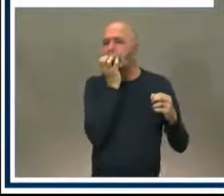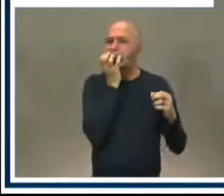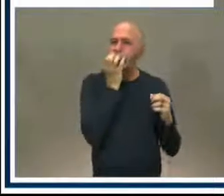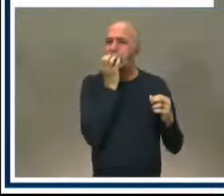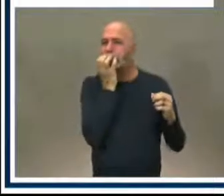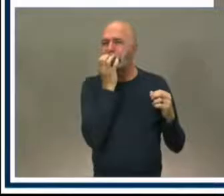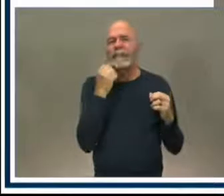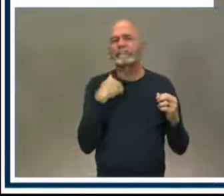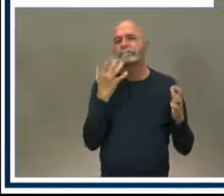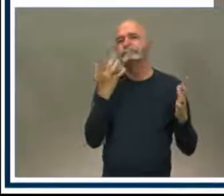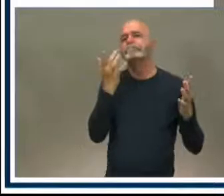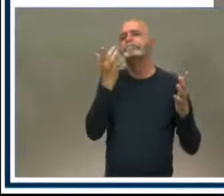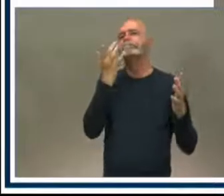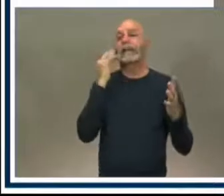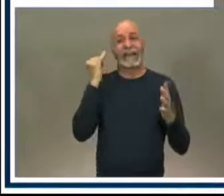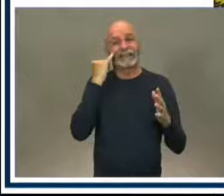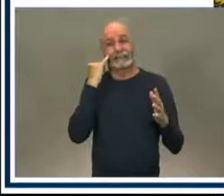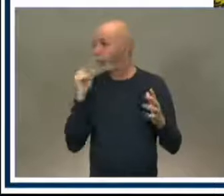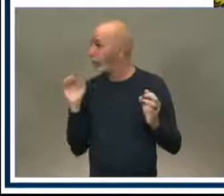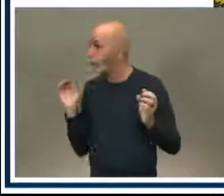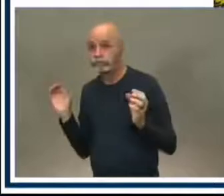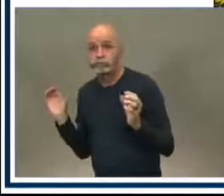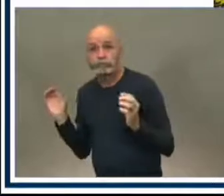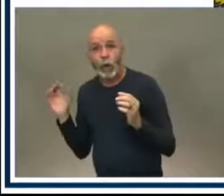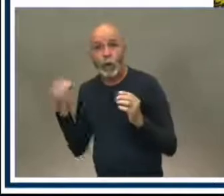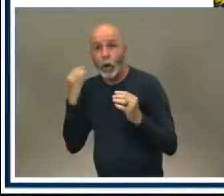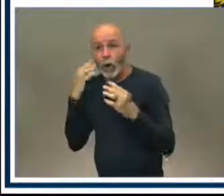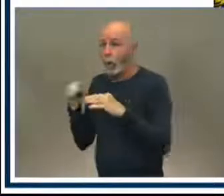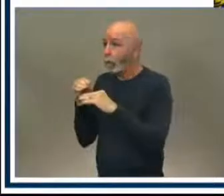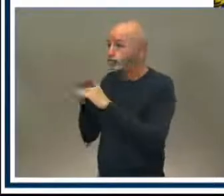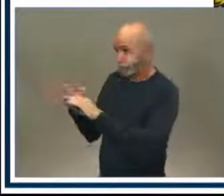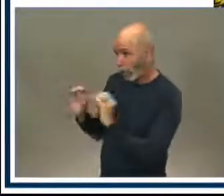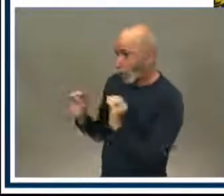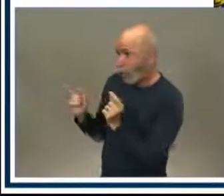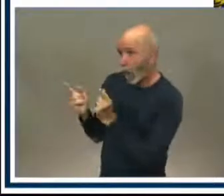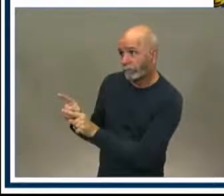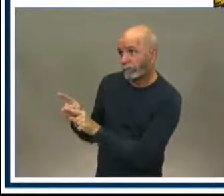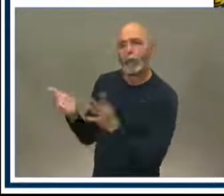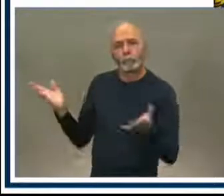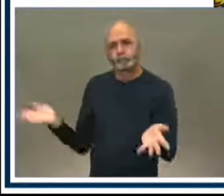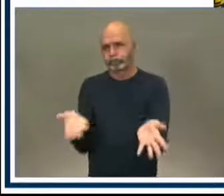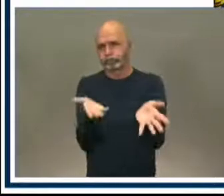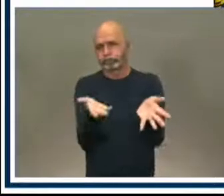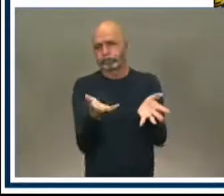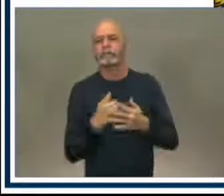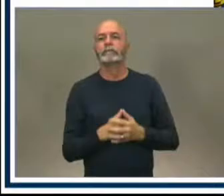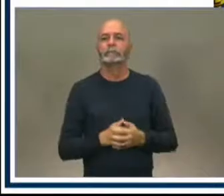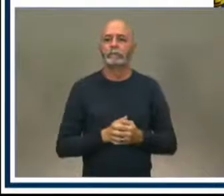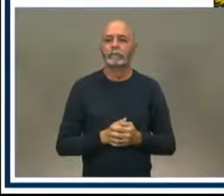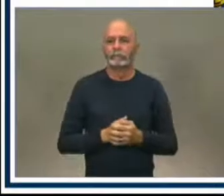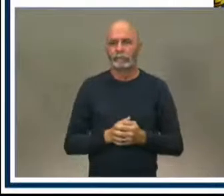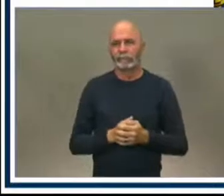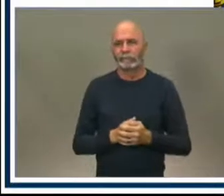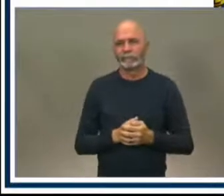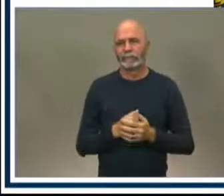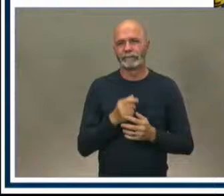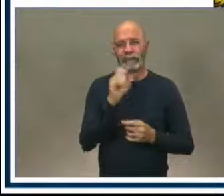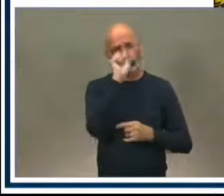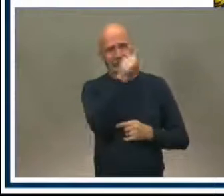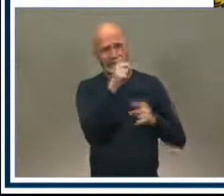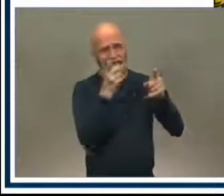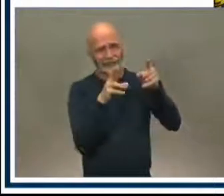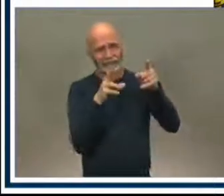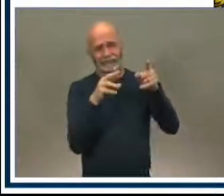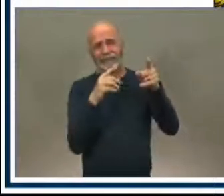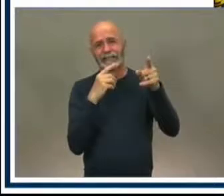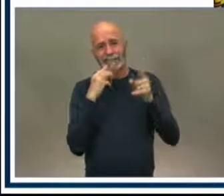impact on the rest of the health system. And Premier, a staffing question for you. At 67%, what concern do you have that at the end of